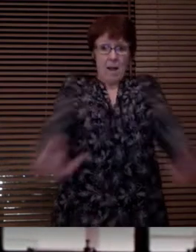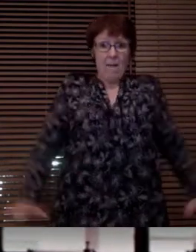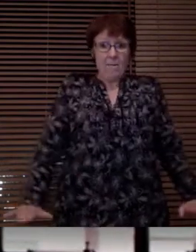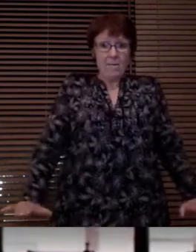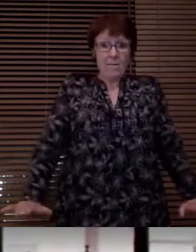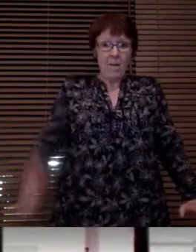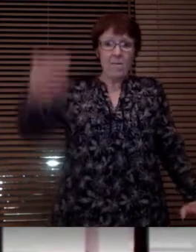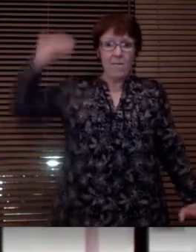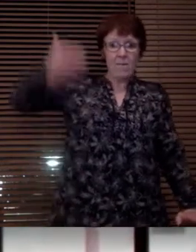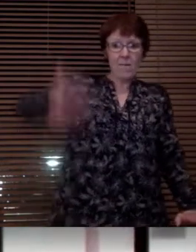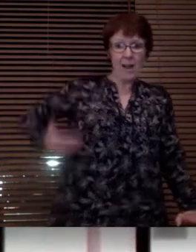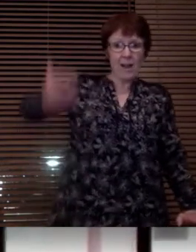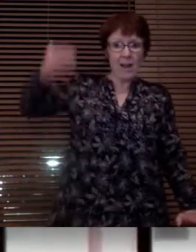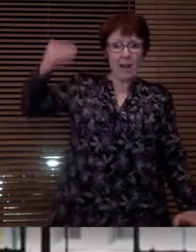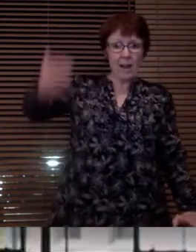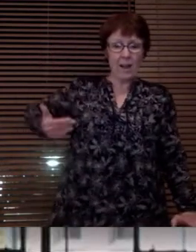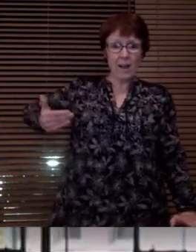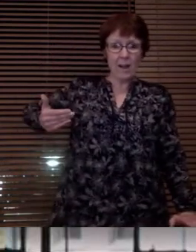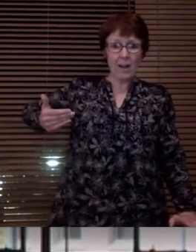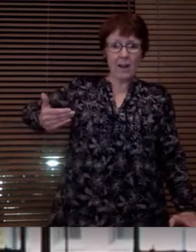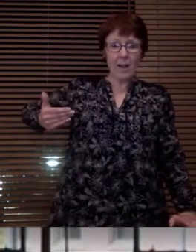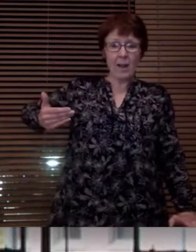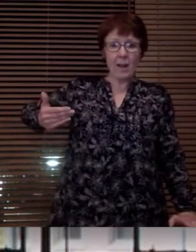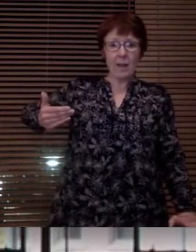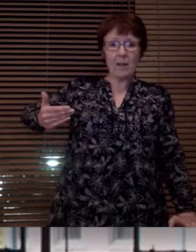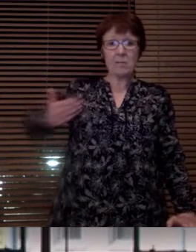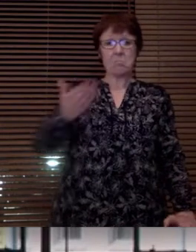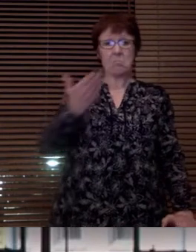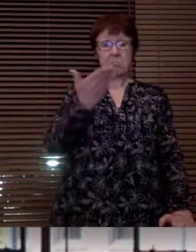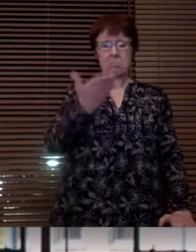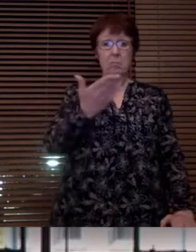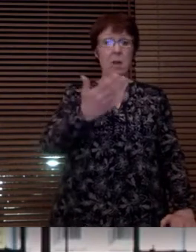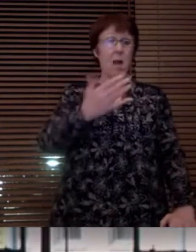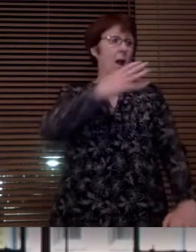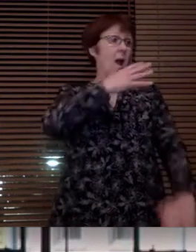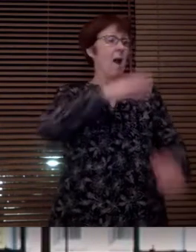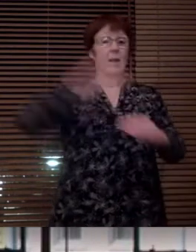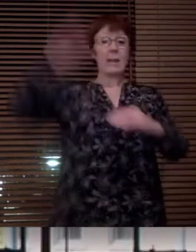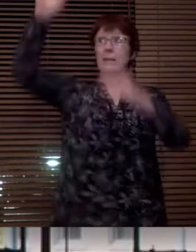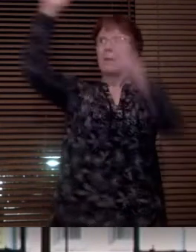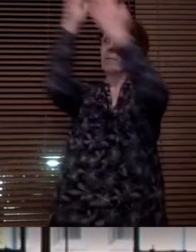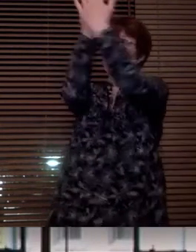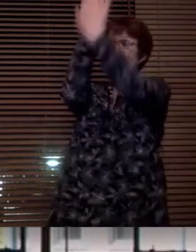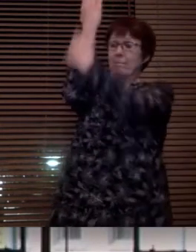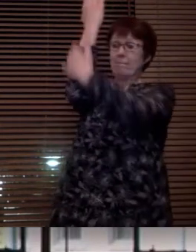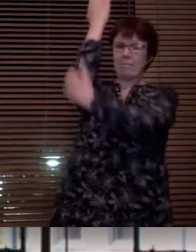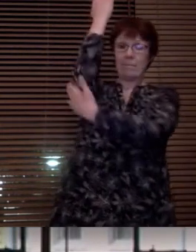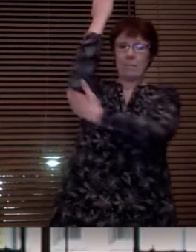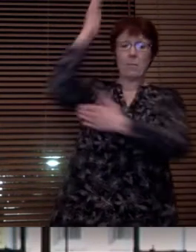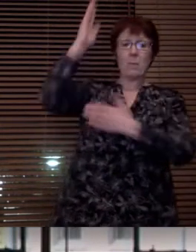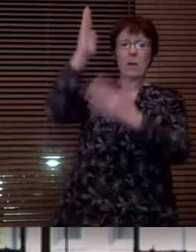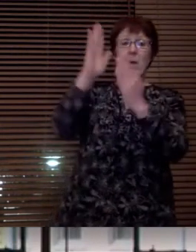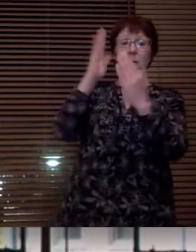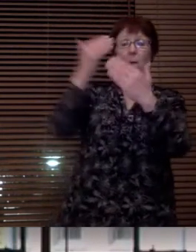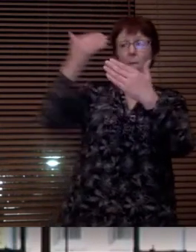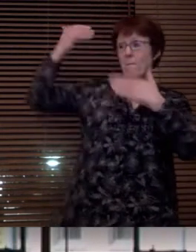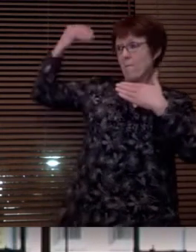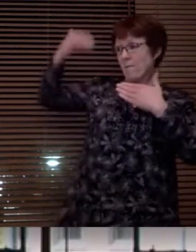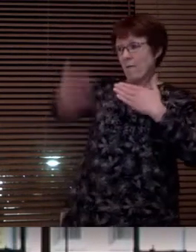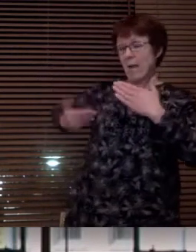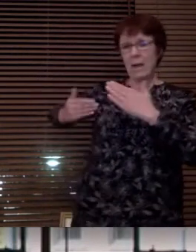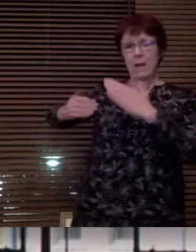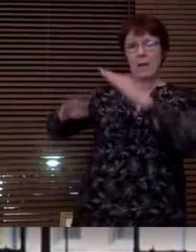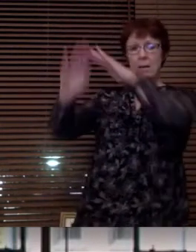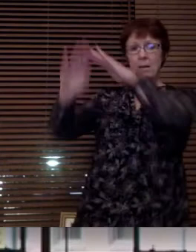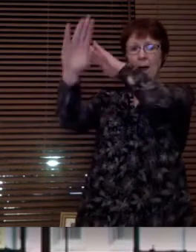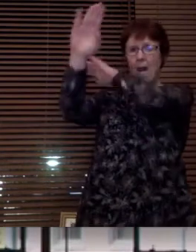go arms up. Now it's important our fingers and hands are touching the wall. We want to be in a completely straight line, activating the core. It's